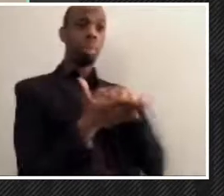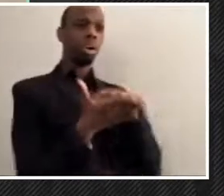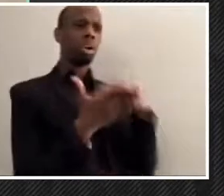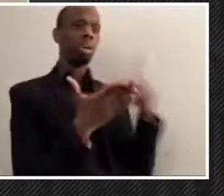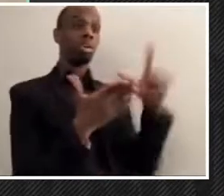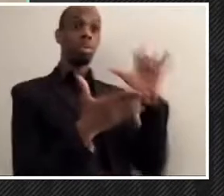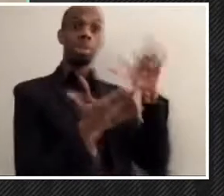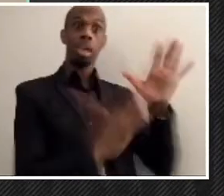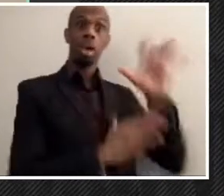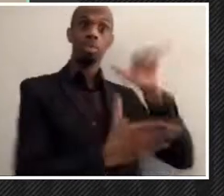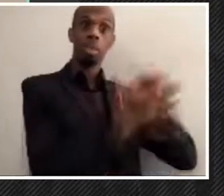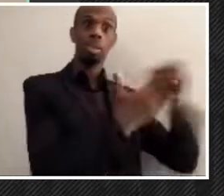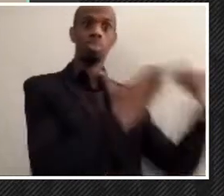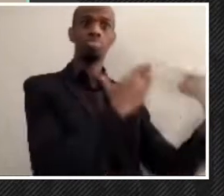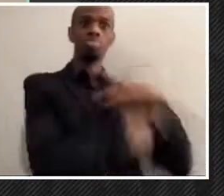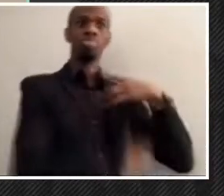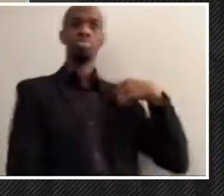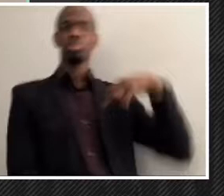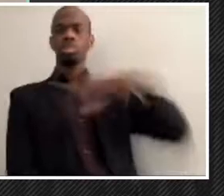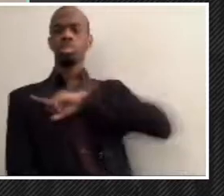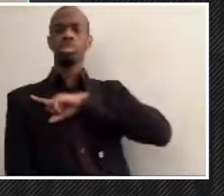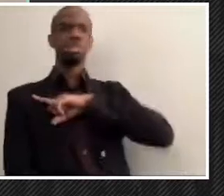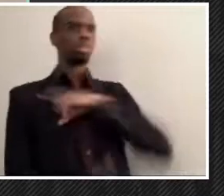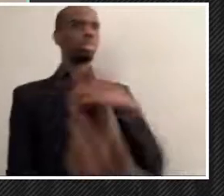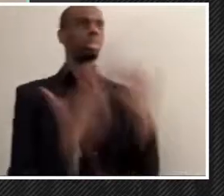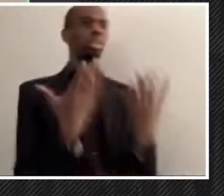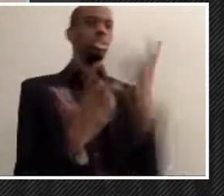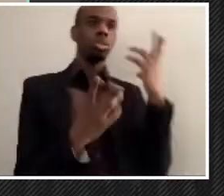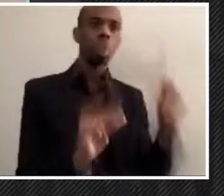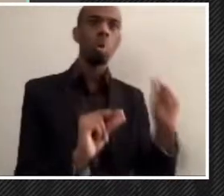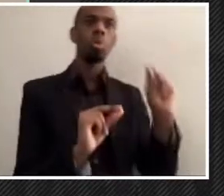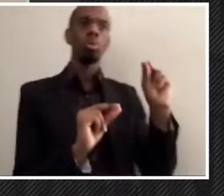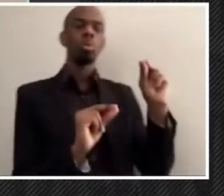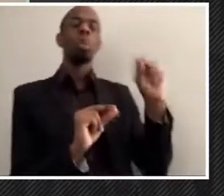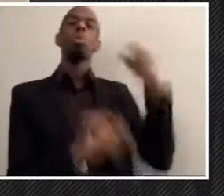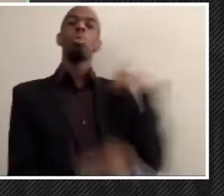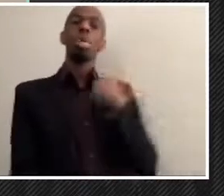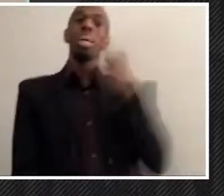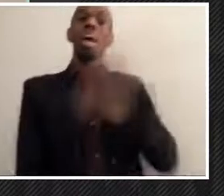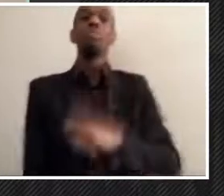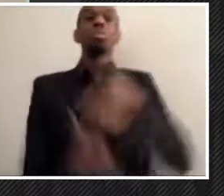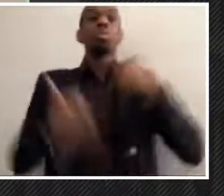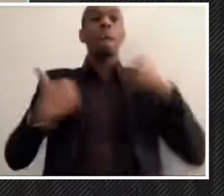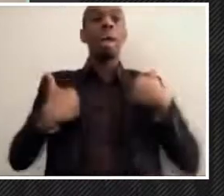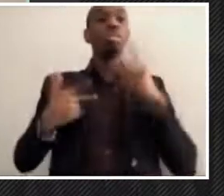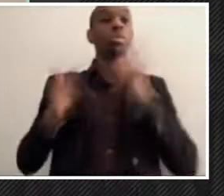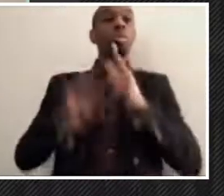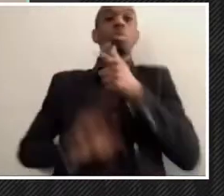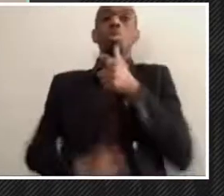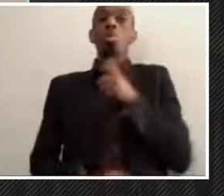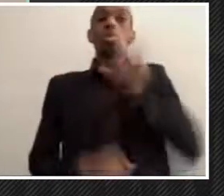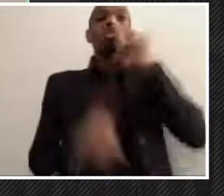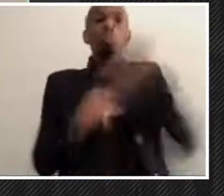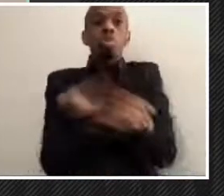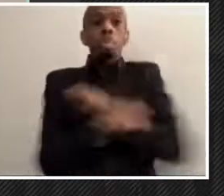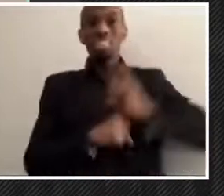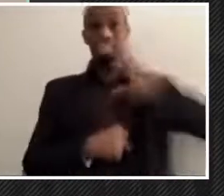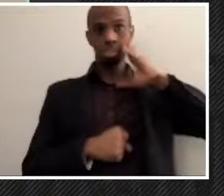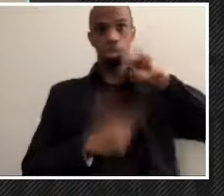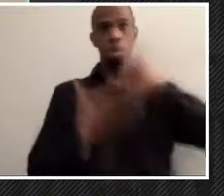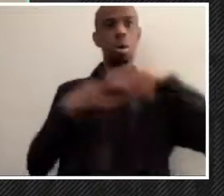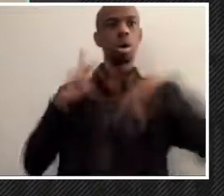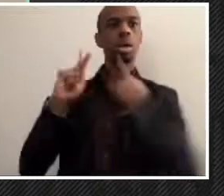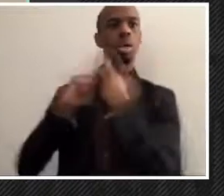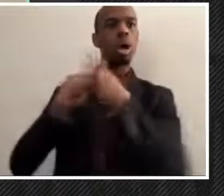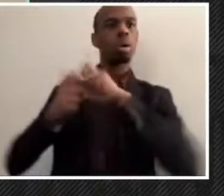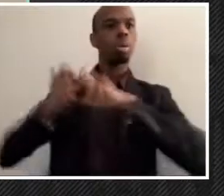they lived those realities, they're the experts on those issues. If we don't actually give them the capacity and the ability and